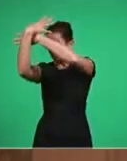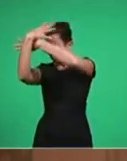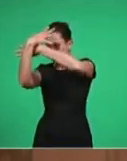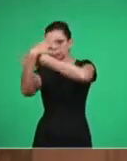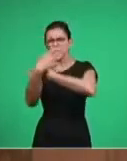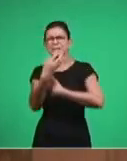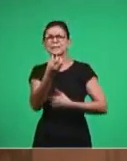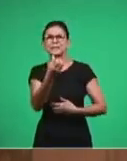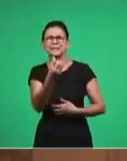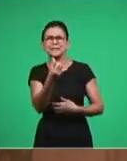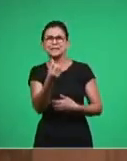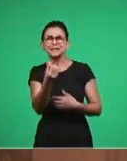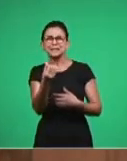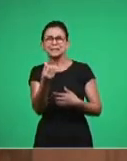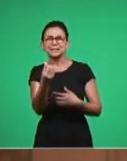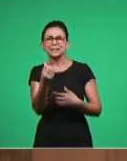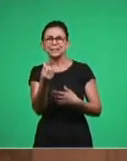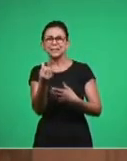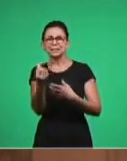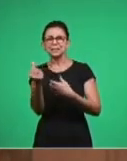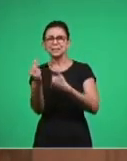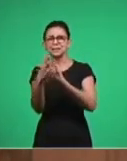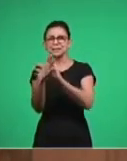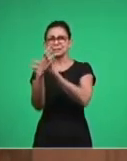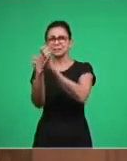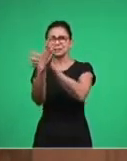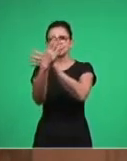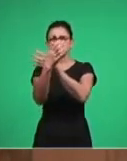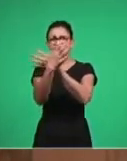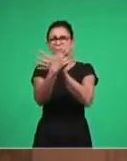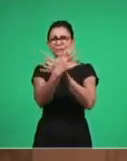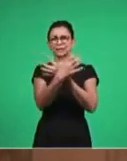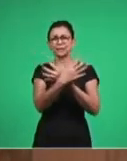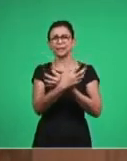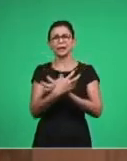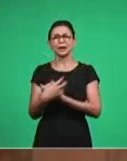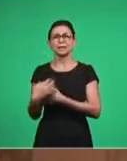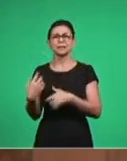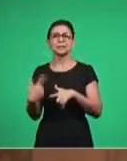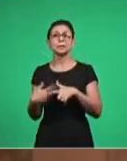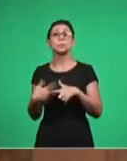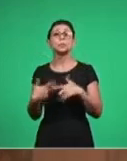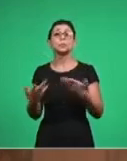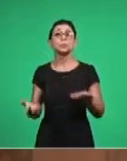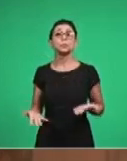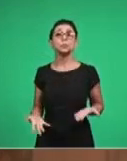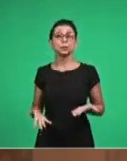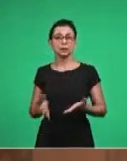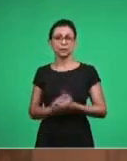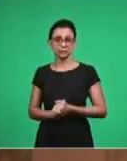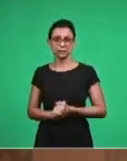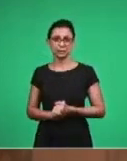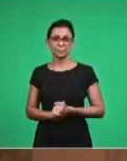the Lord. The only room is for the Holy Spirit.